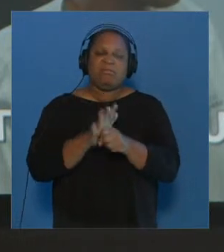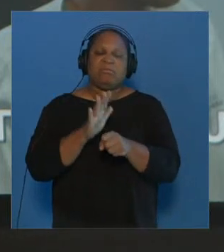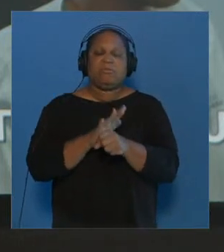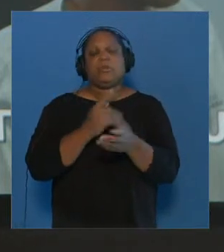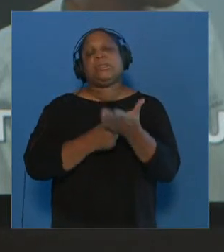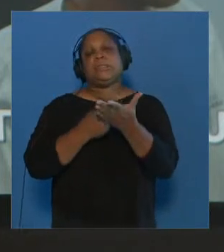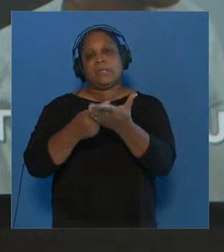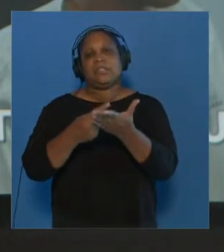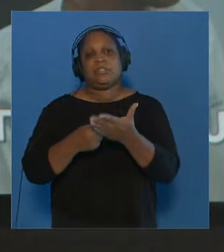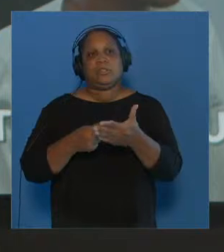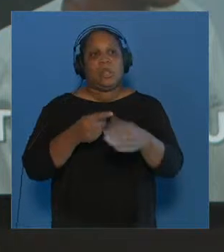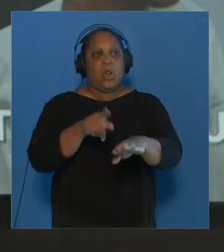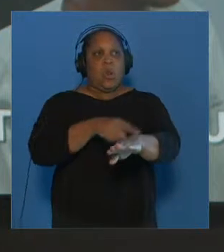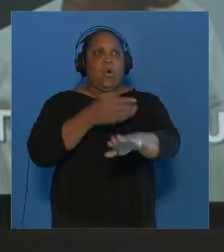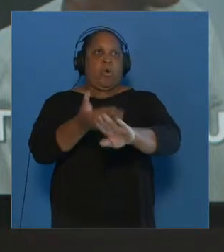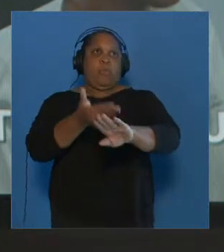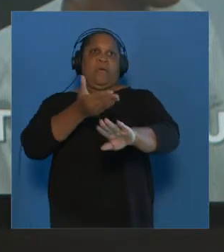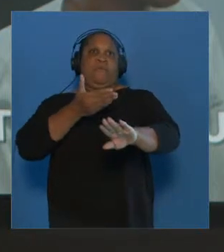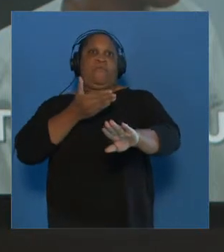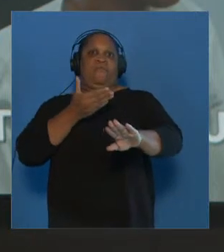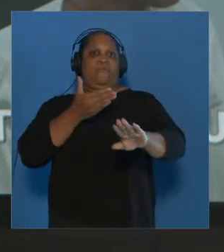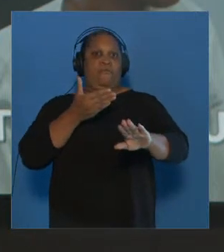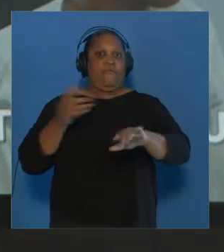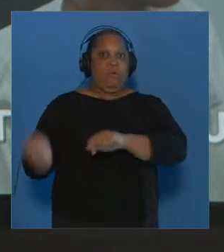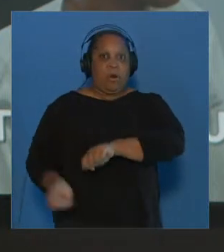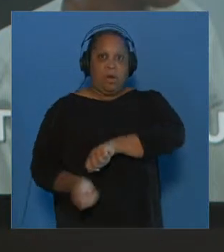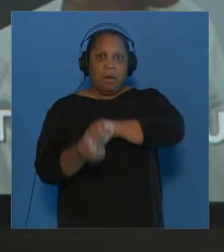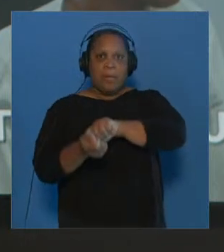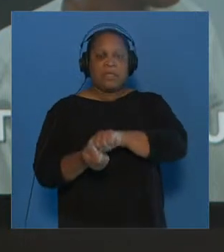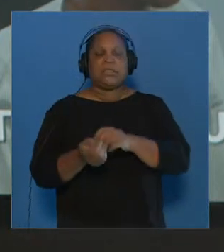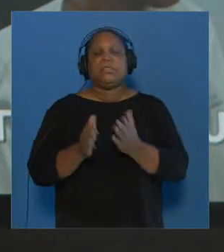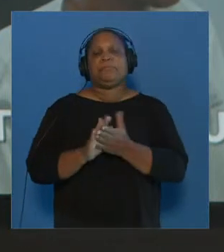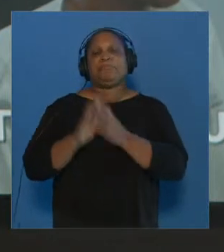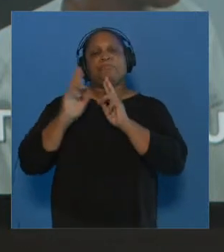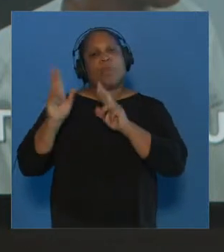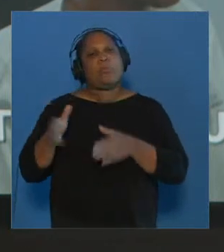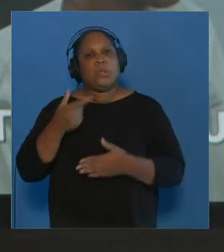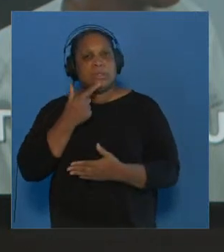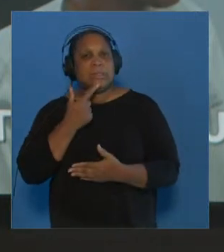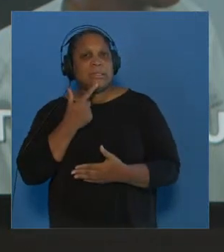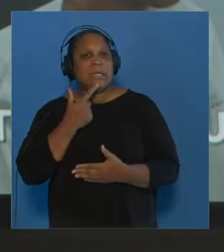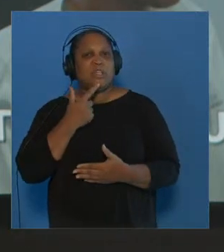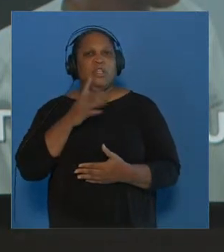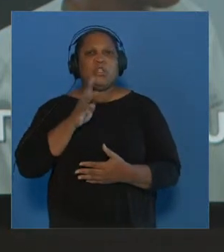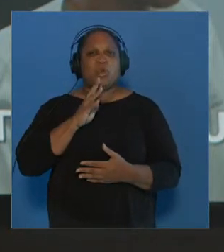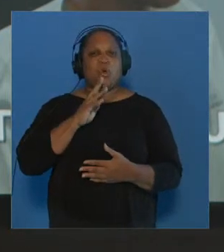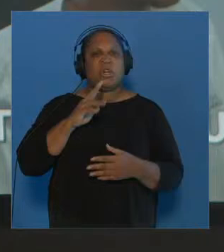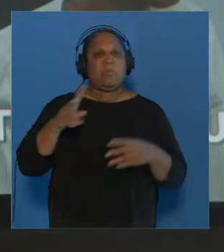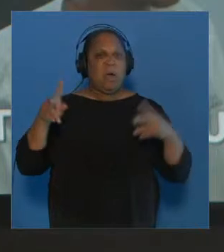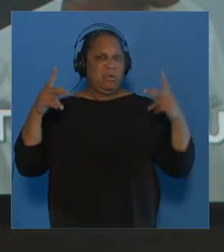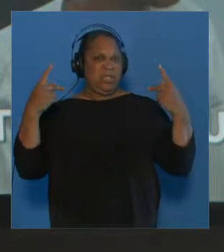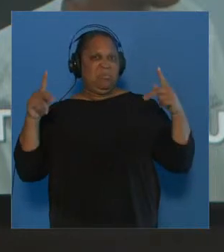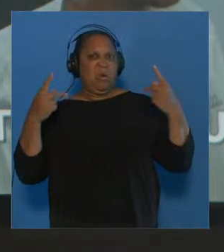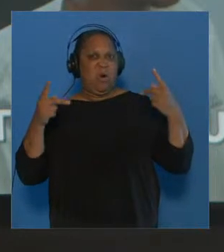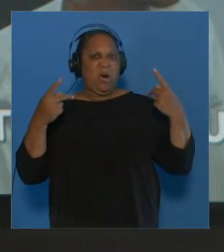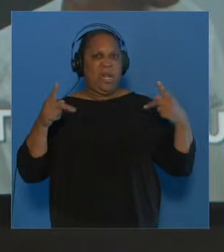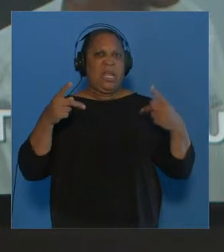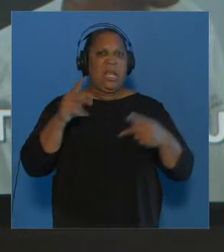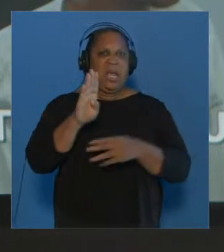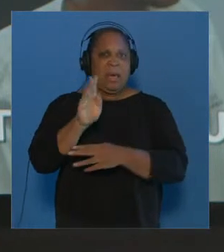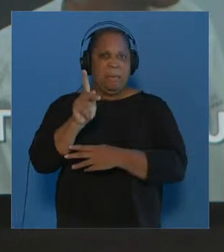long before we get to cup match and communicate. There was some talk about this big series or biggest party at Middletown. Were you aware